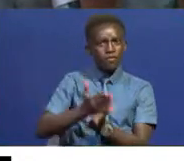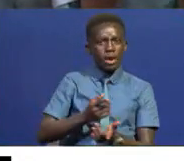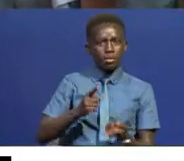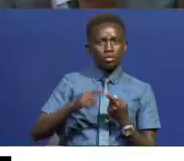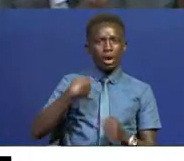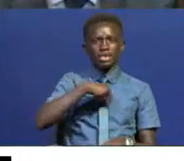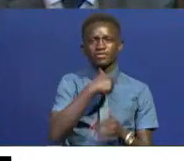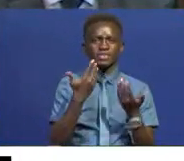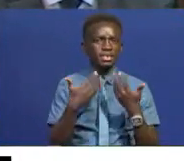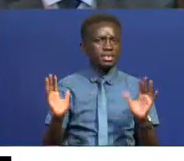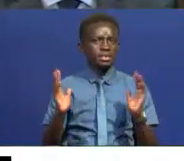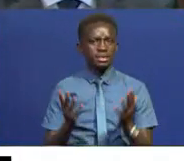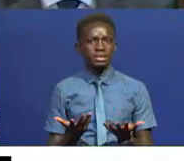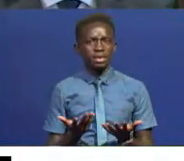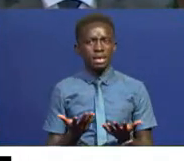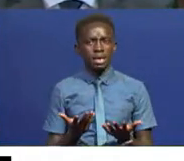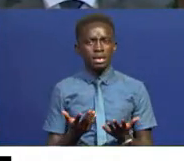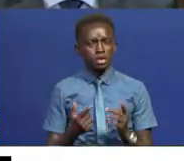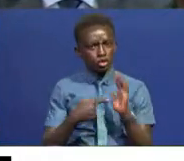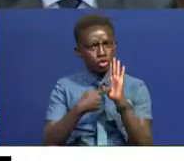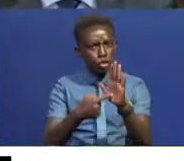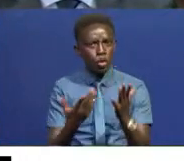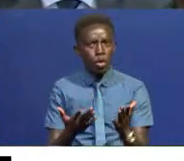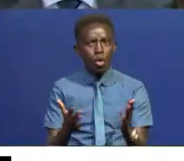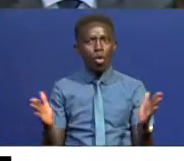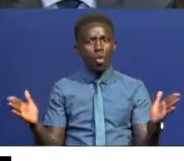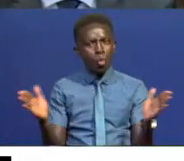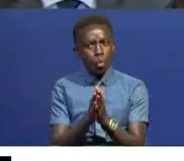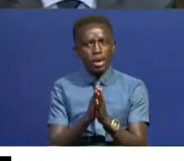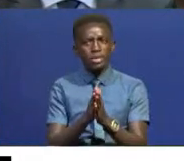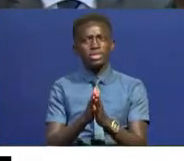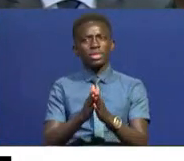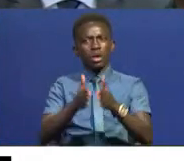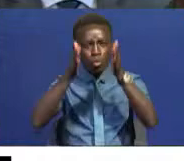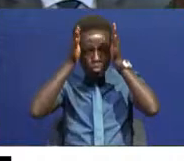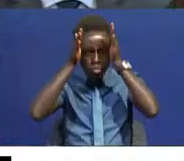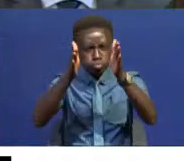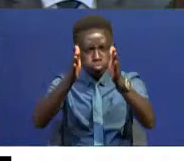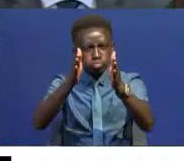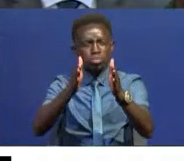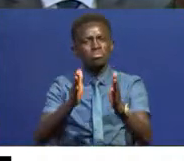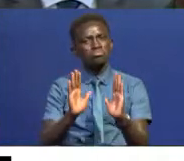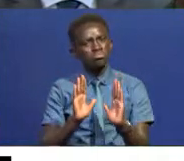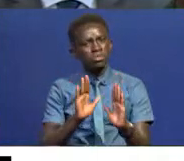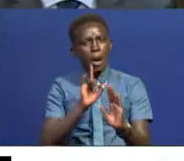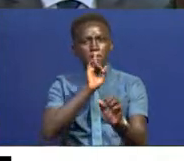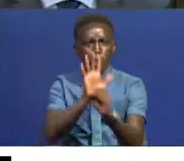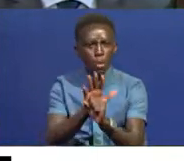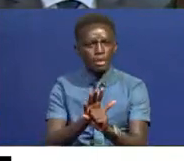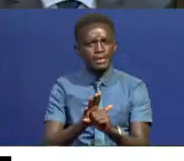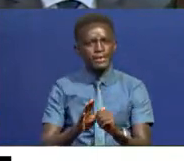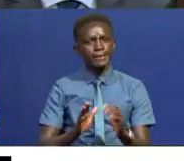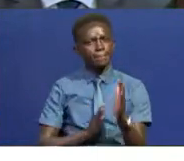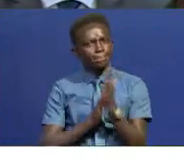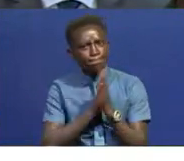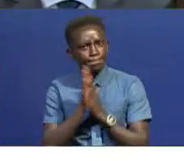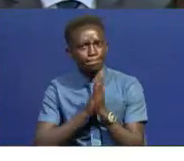that with commitment, with determination, with courage, we can achieve